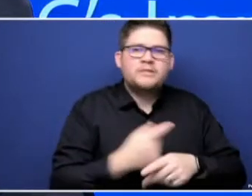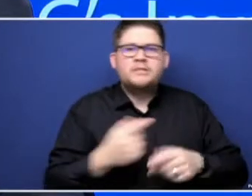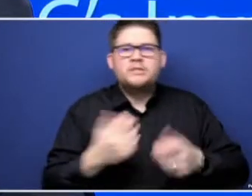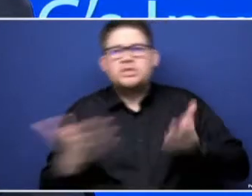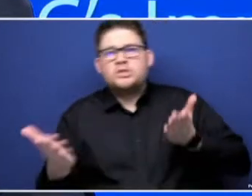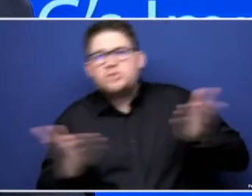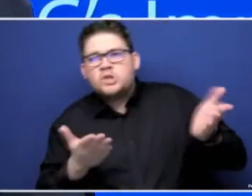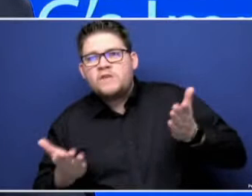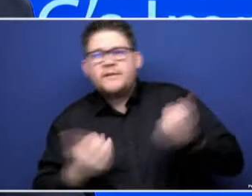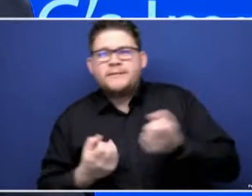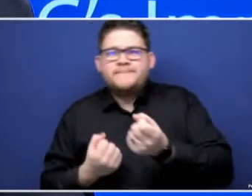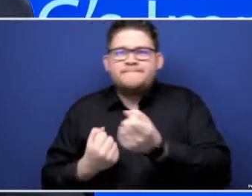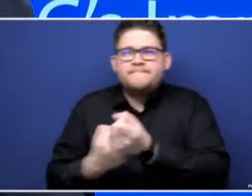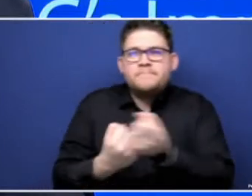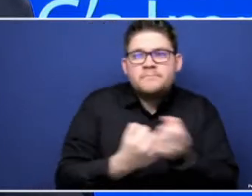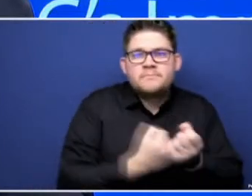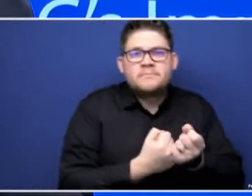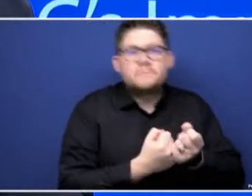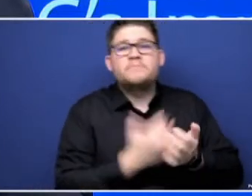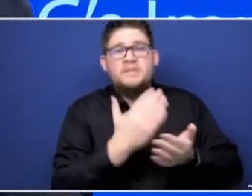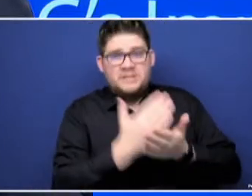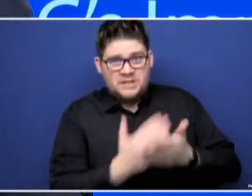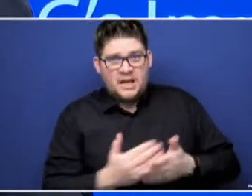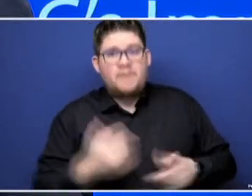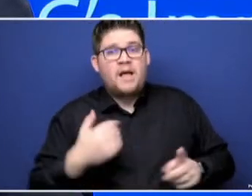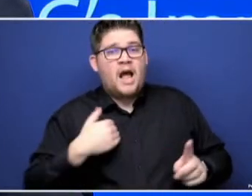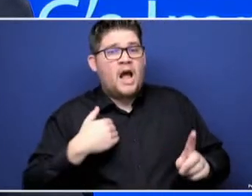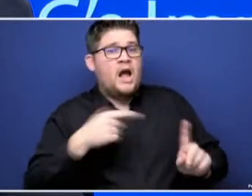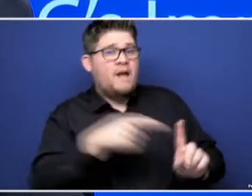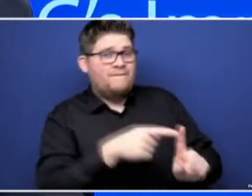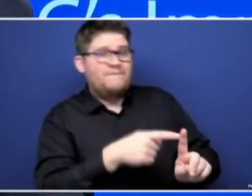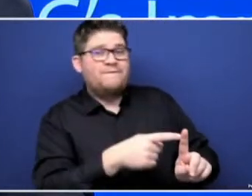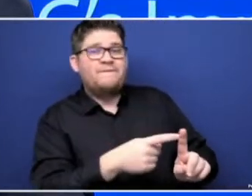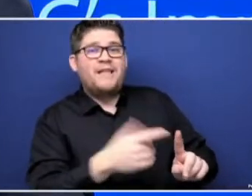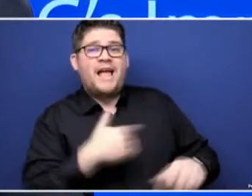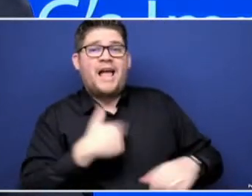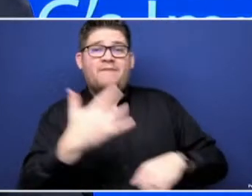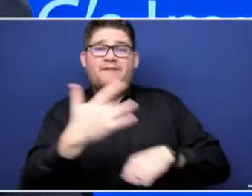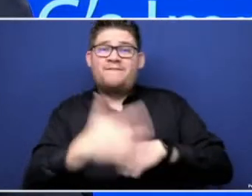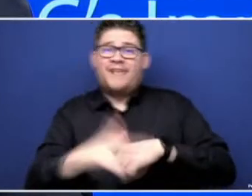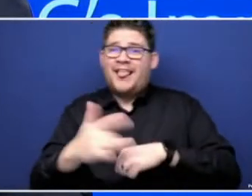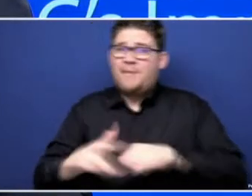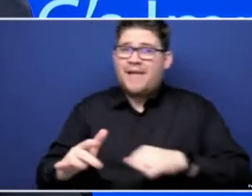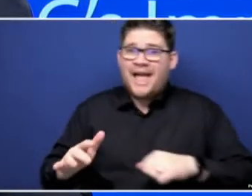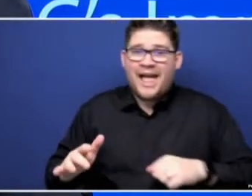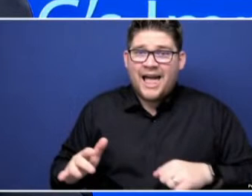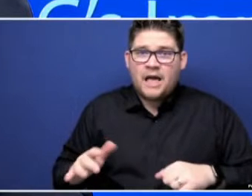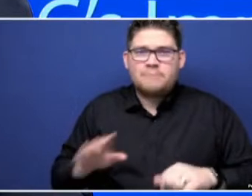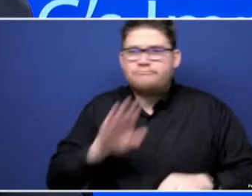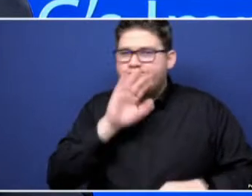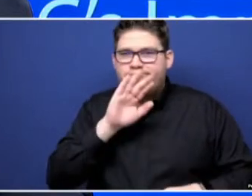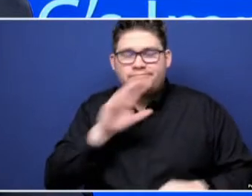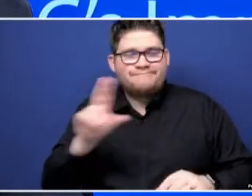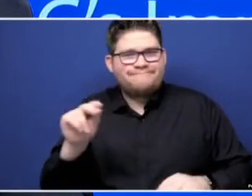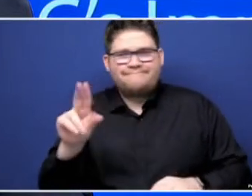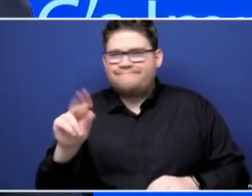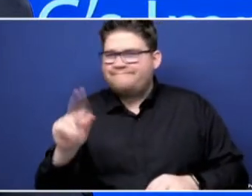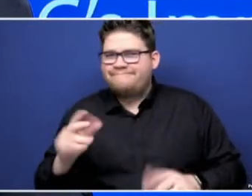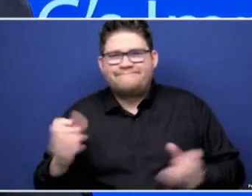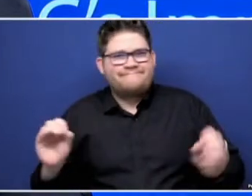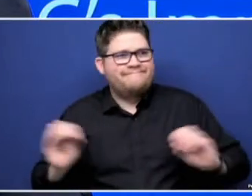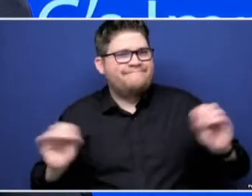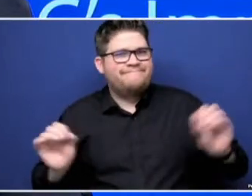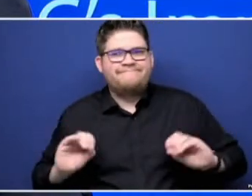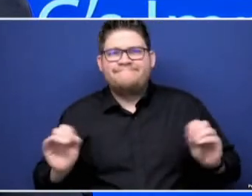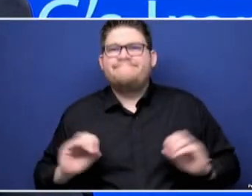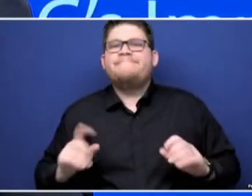BC. And you mentioned earlier this morning today about how, well, in this case, Prince Rupert, how it wasn't the newspapers or TV,